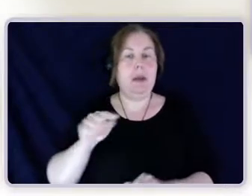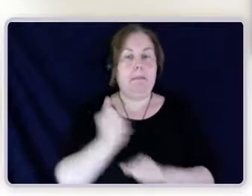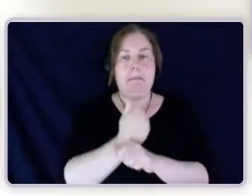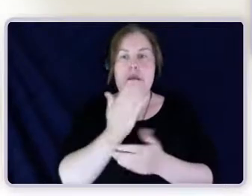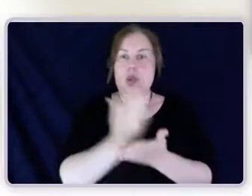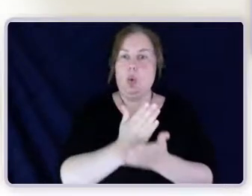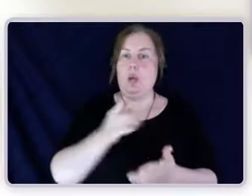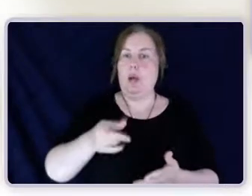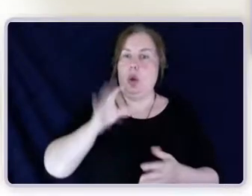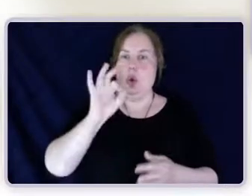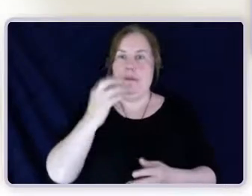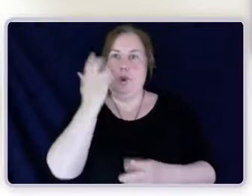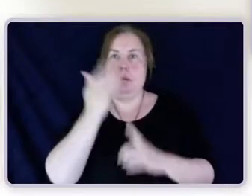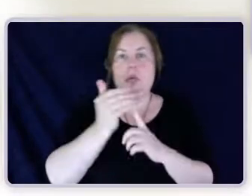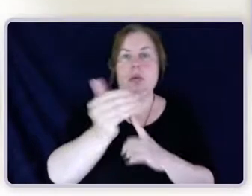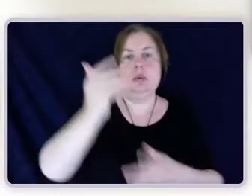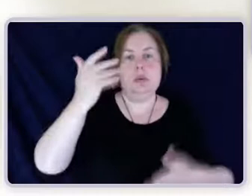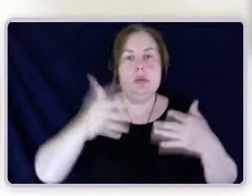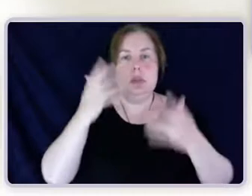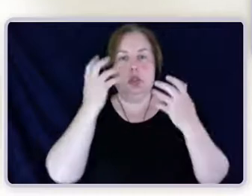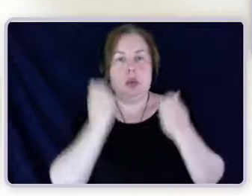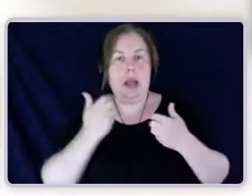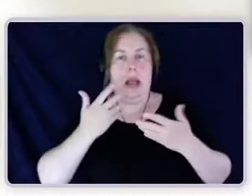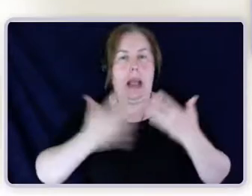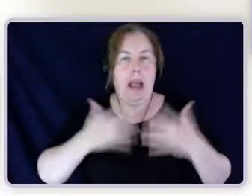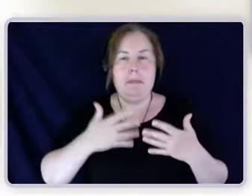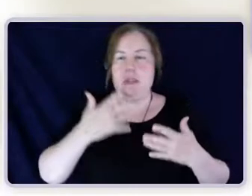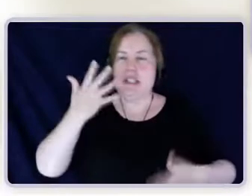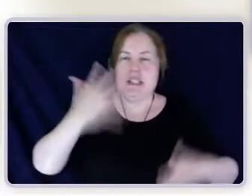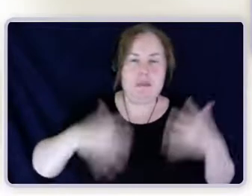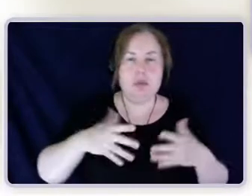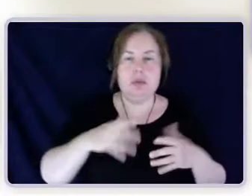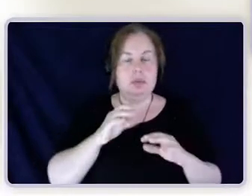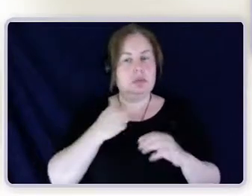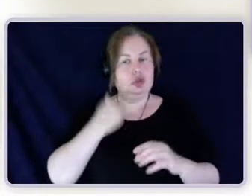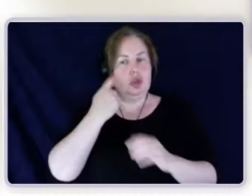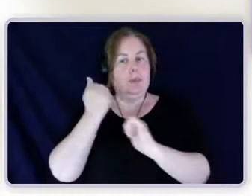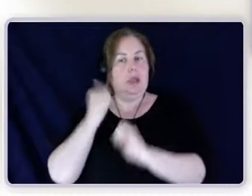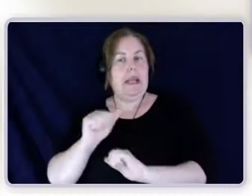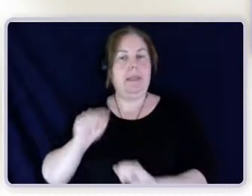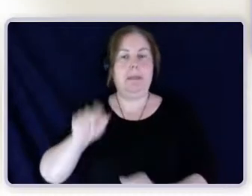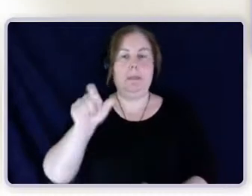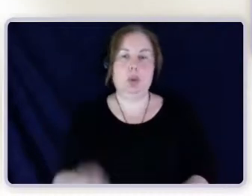harm, or any suffering. One thing that's important is that I need to also